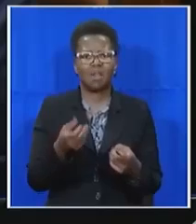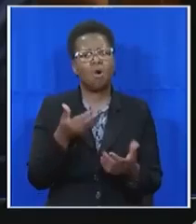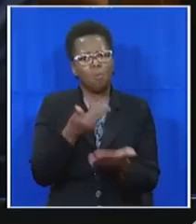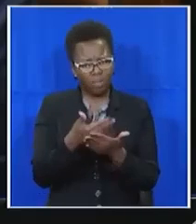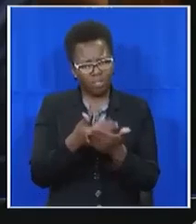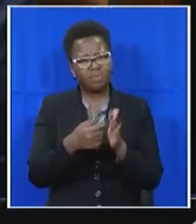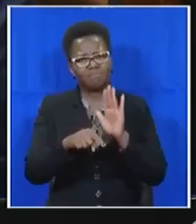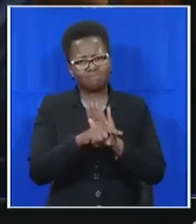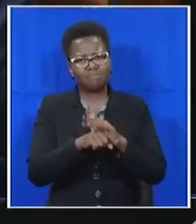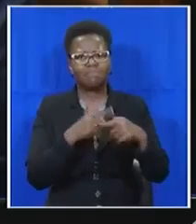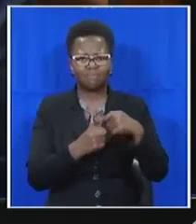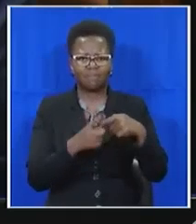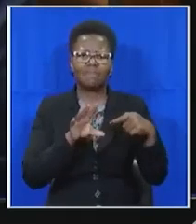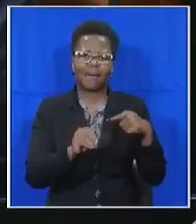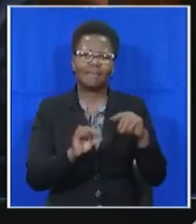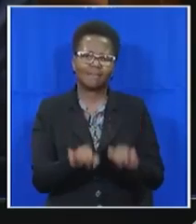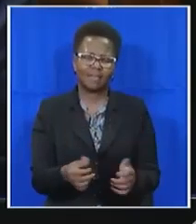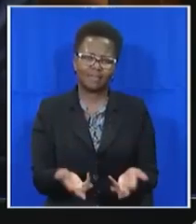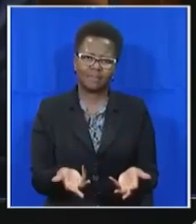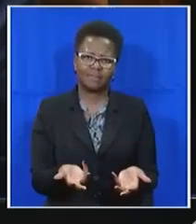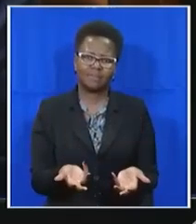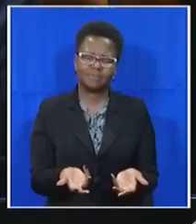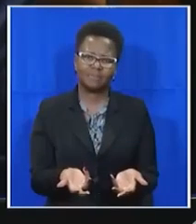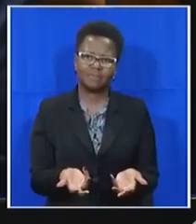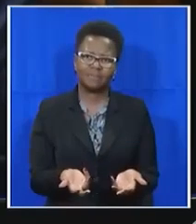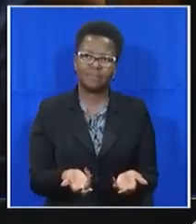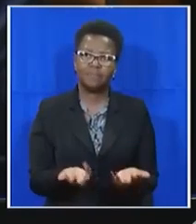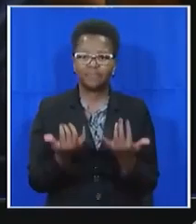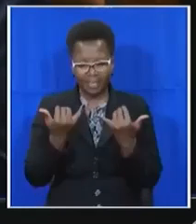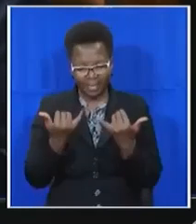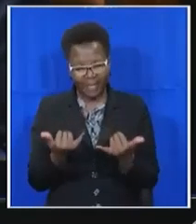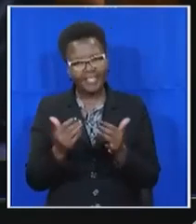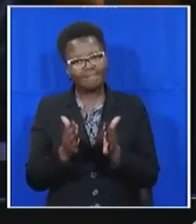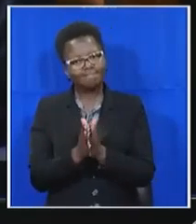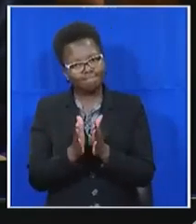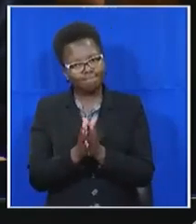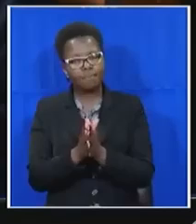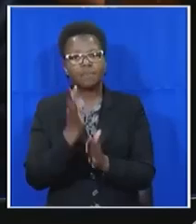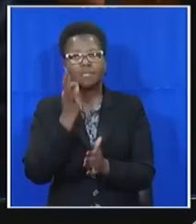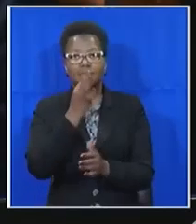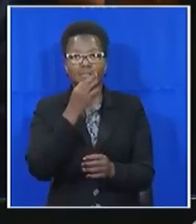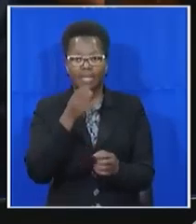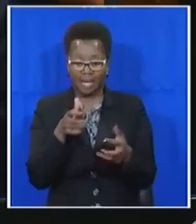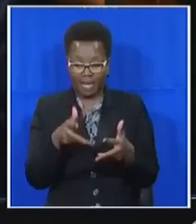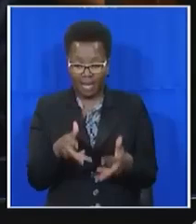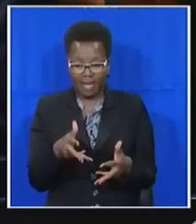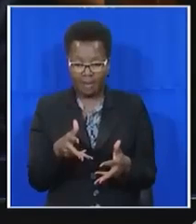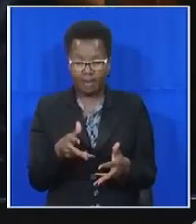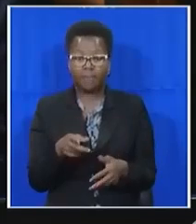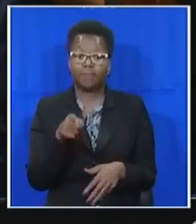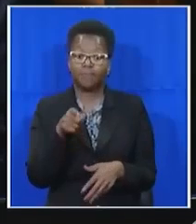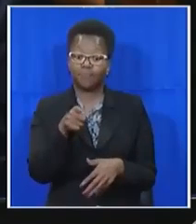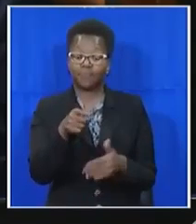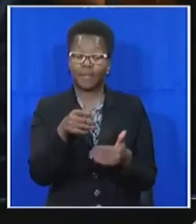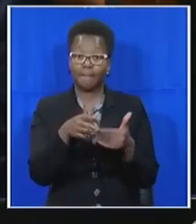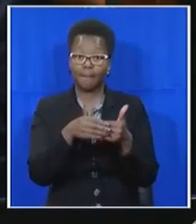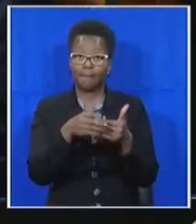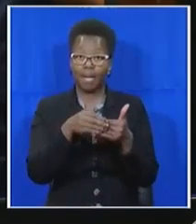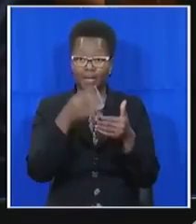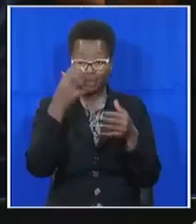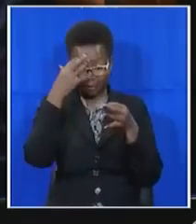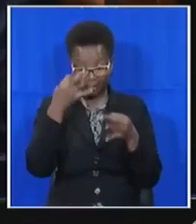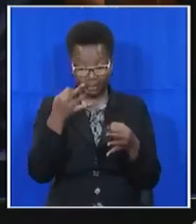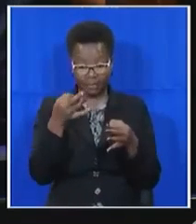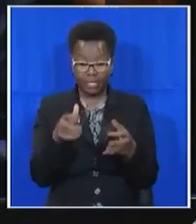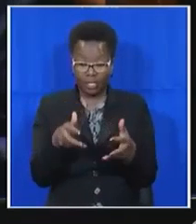not inappropriate in the first place. So that's the reasoning why I'm saying that. I am going to rule on this thing now,